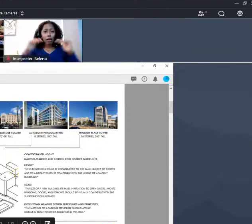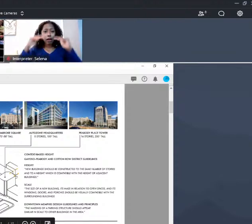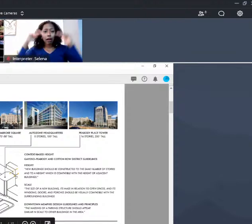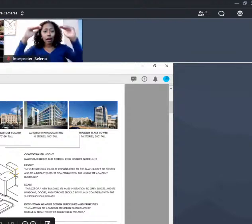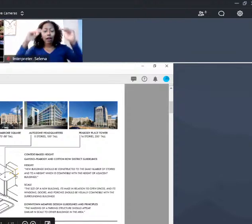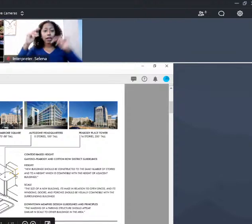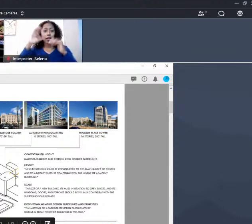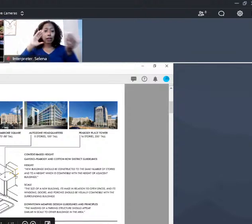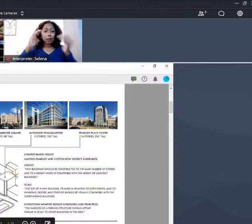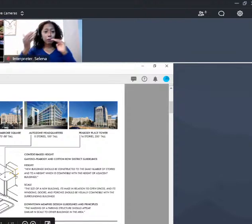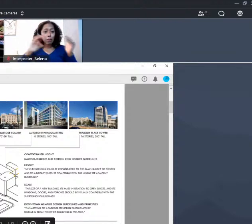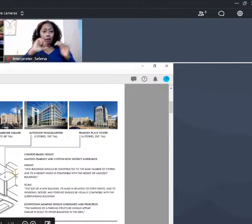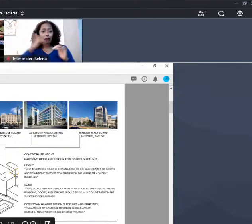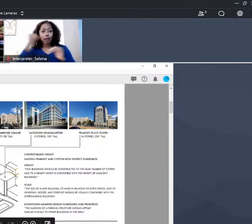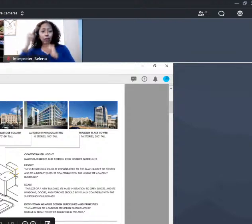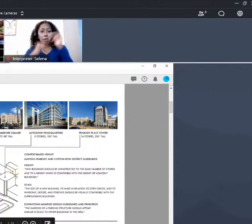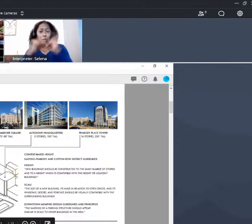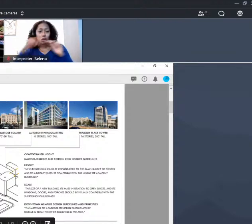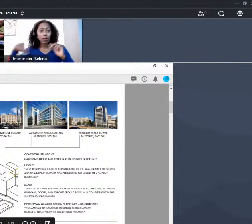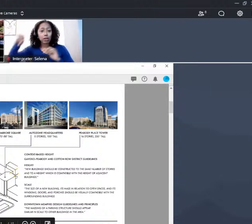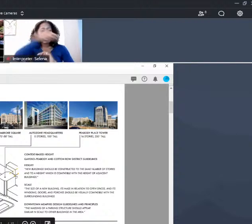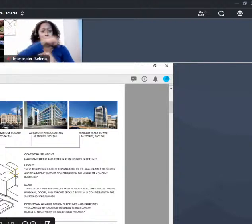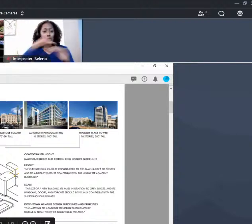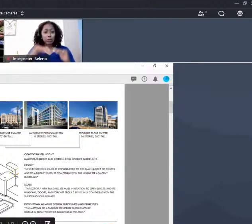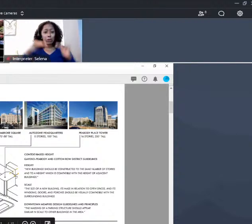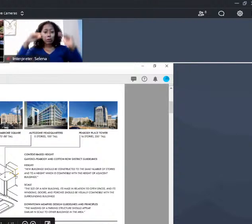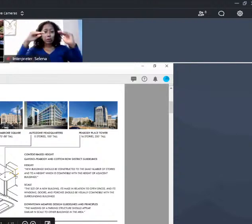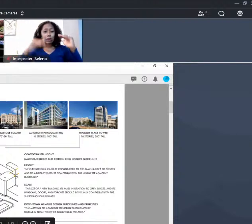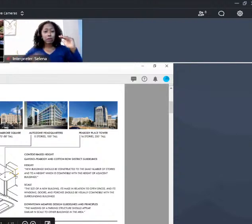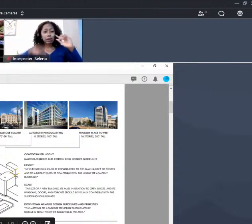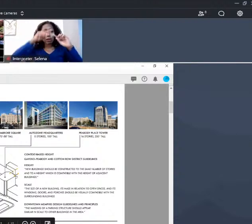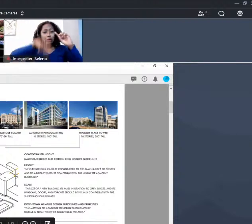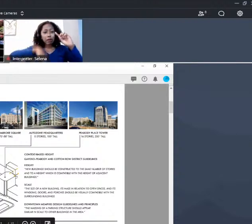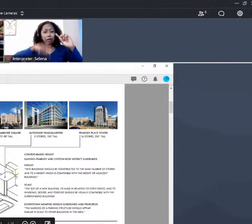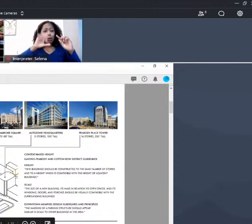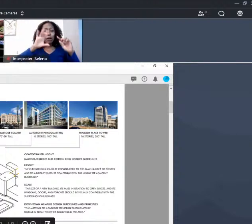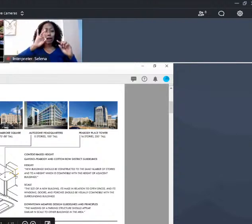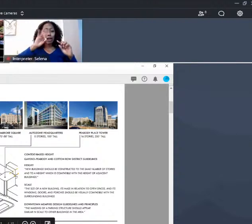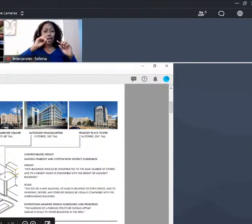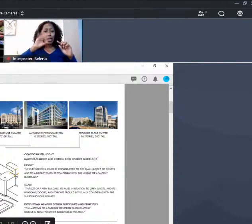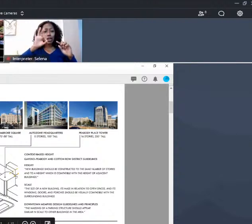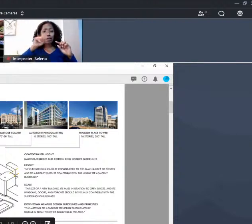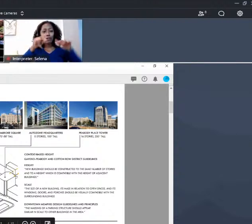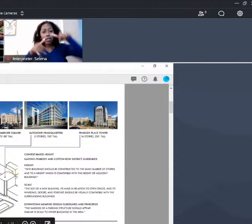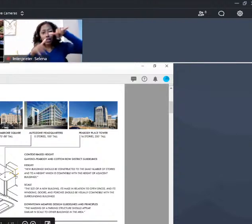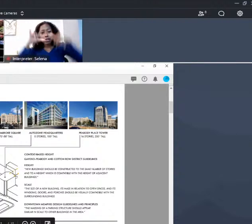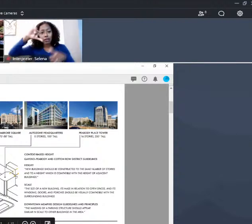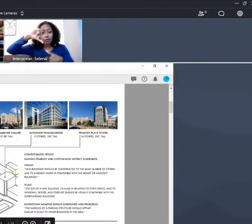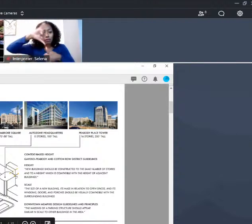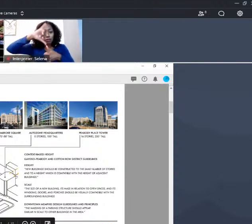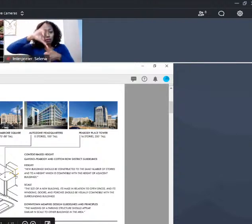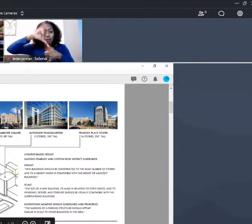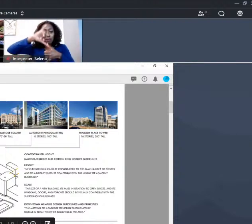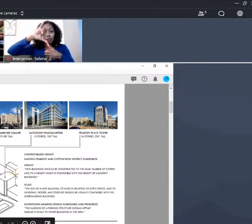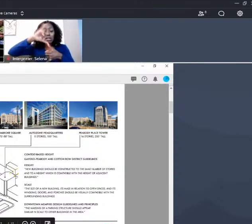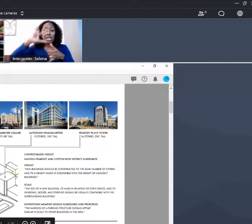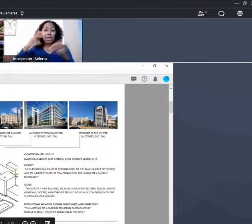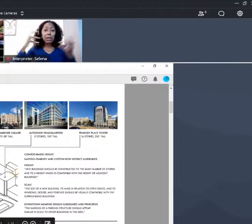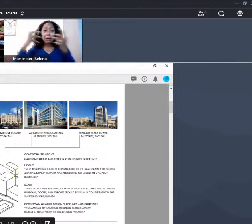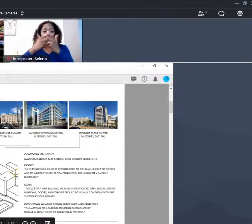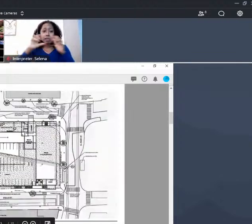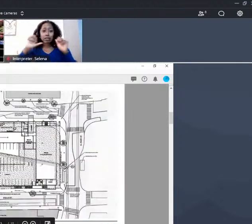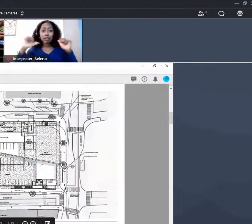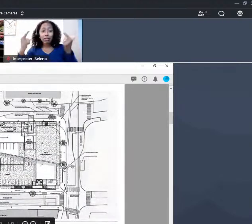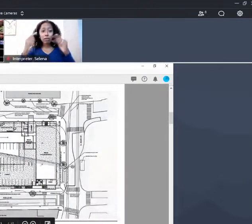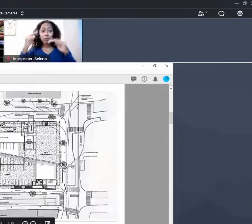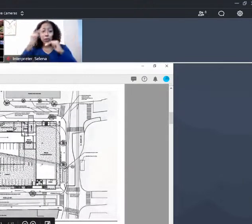We're about at 80 feet right now. You can look and see that it's in context with all of the surrounding buildings. We'll go through